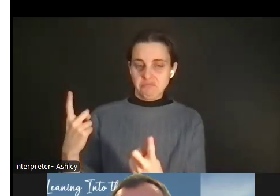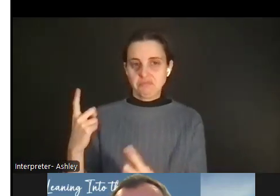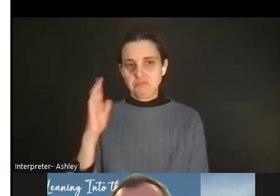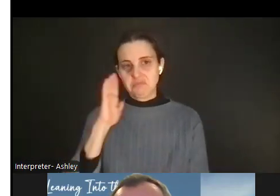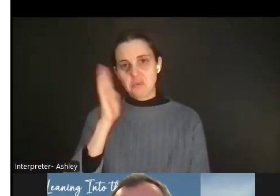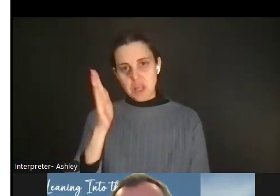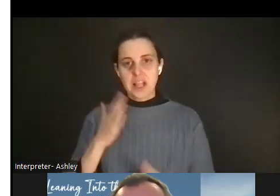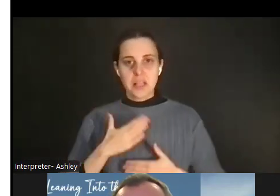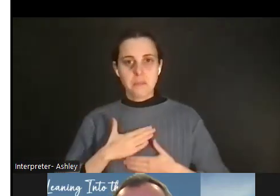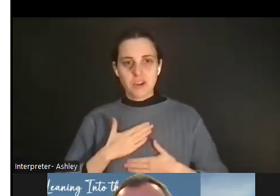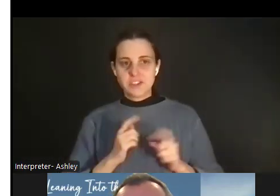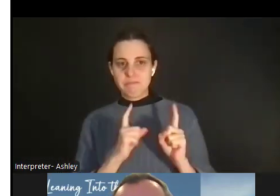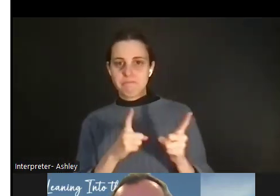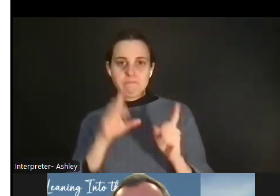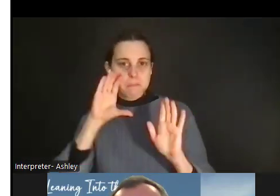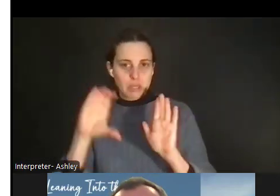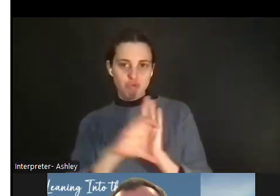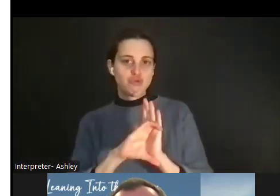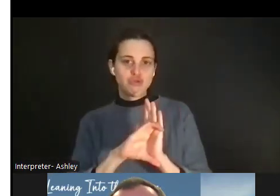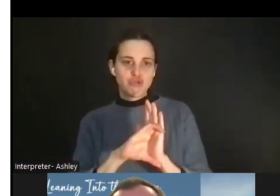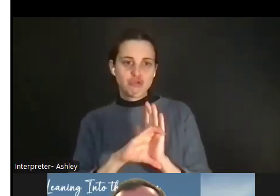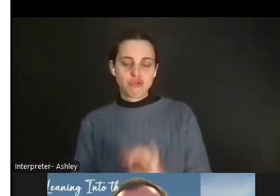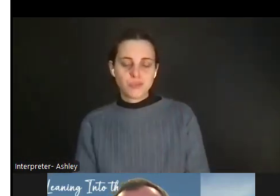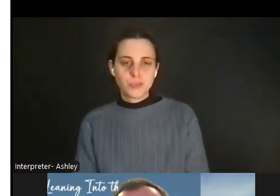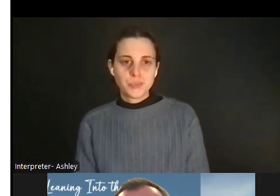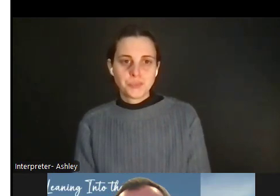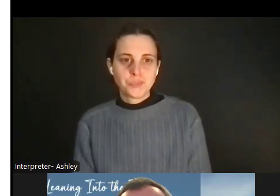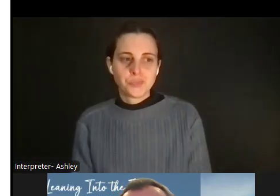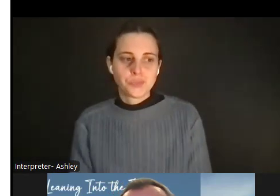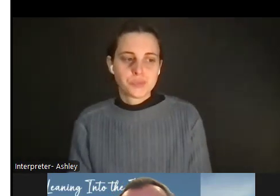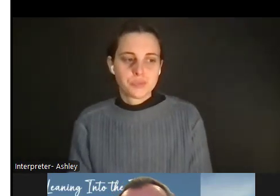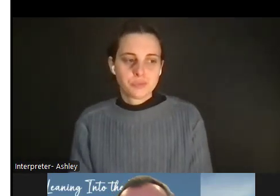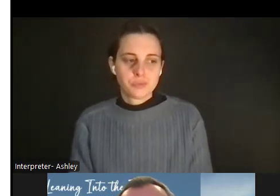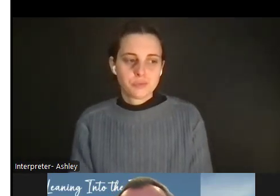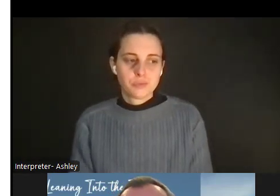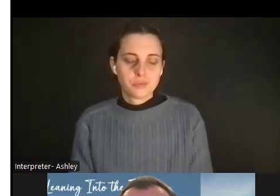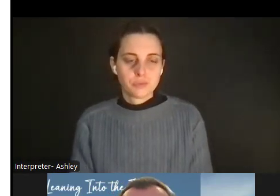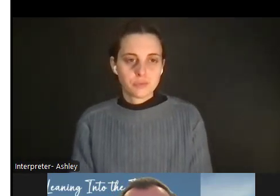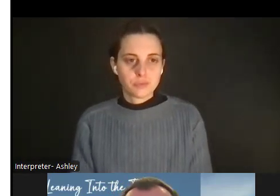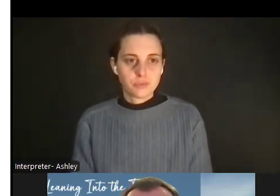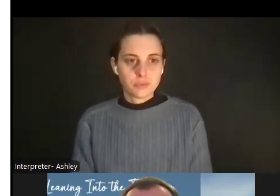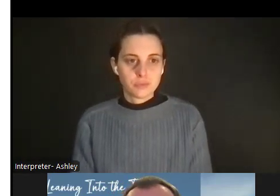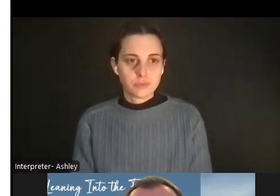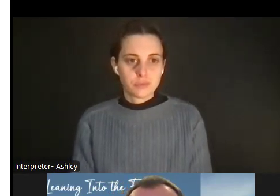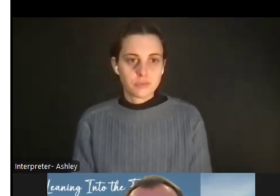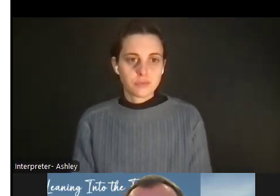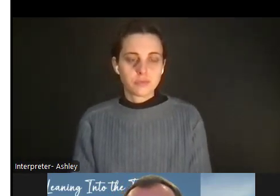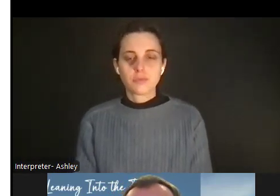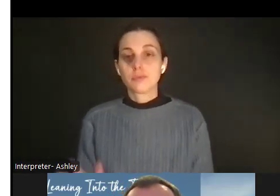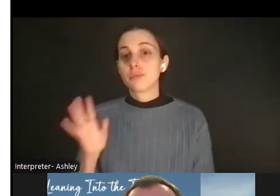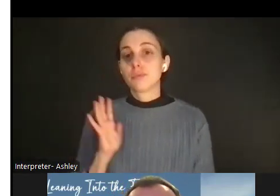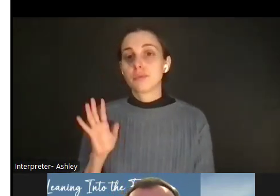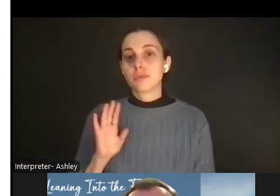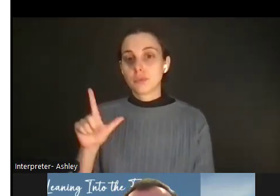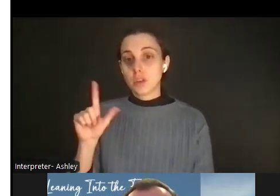this graphic and slide here. So a lot of organizations, like in 2016, FPPS,